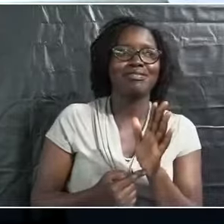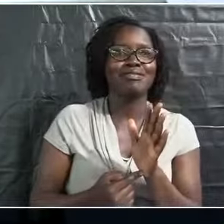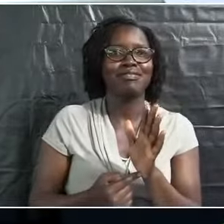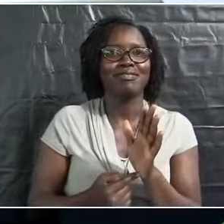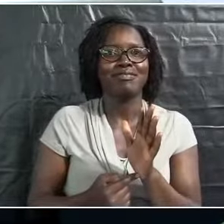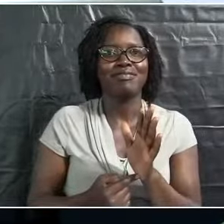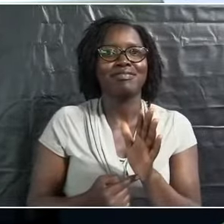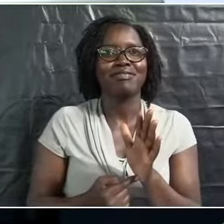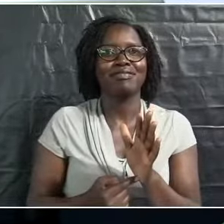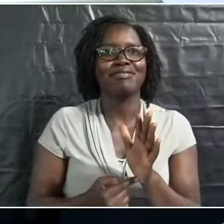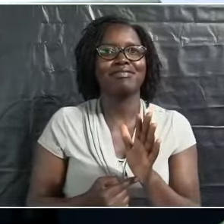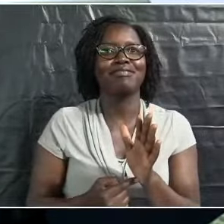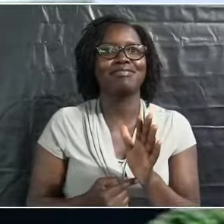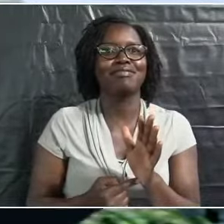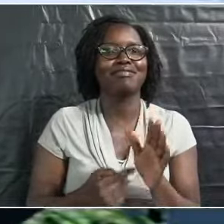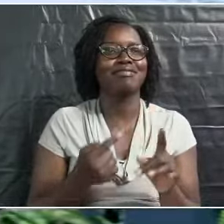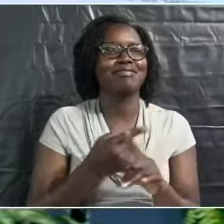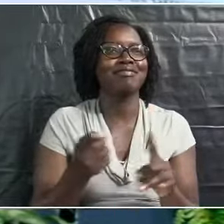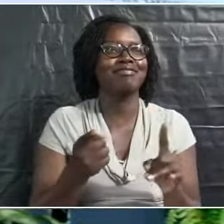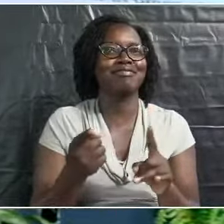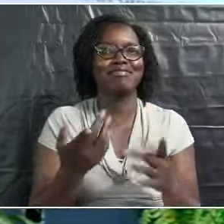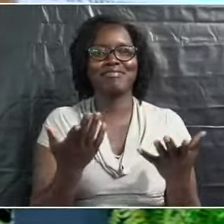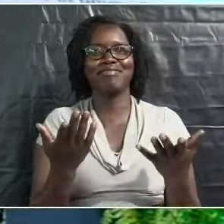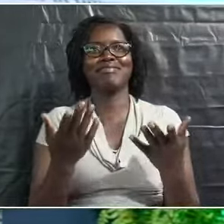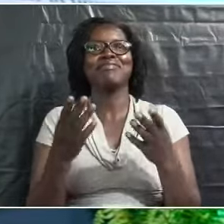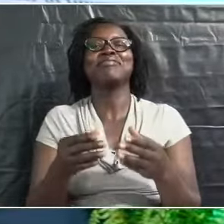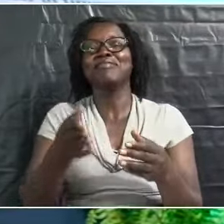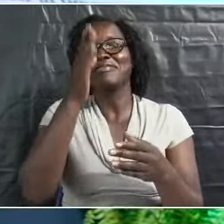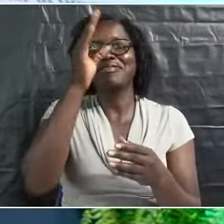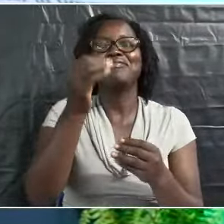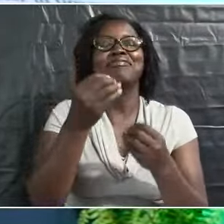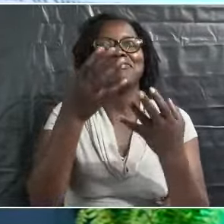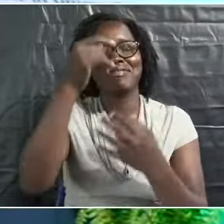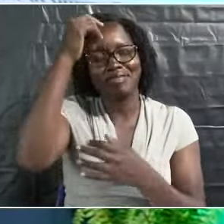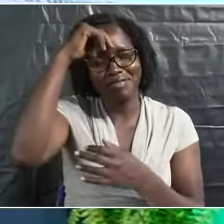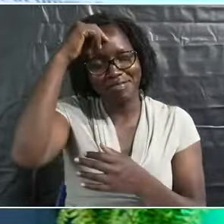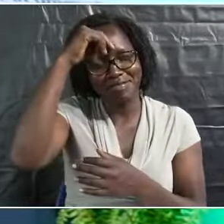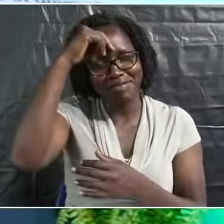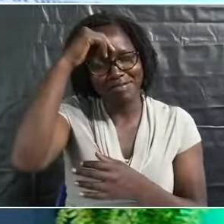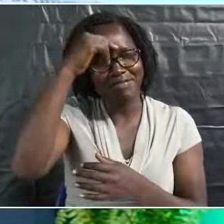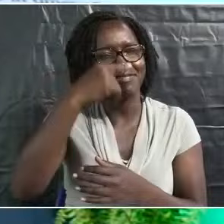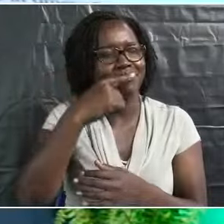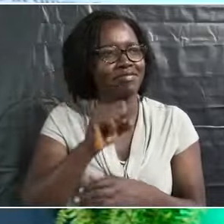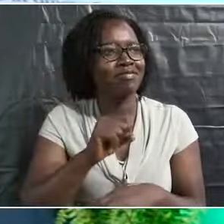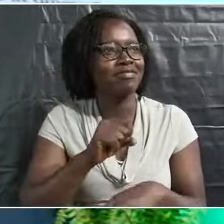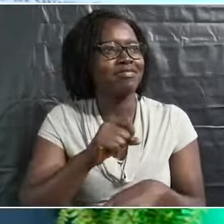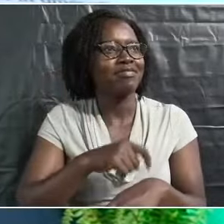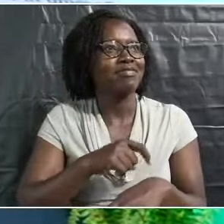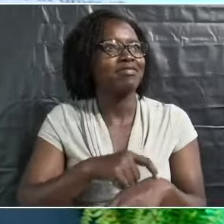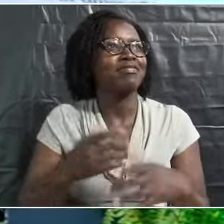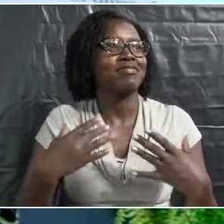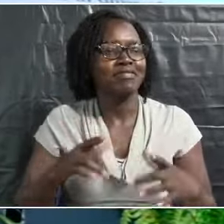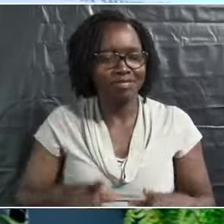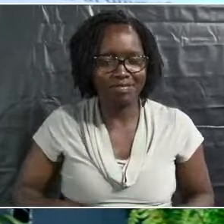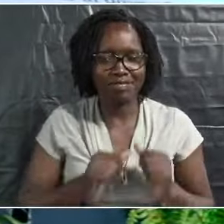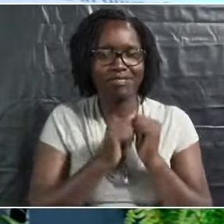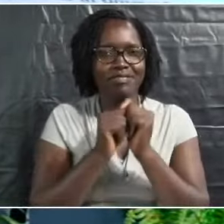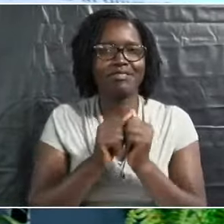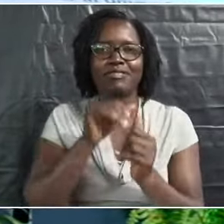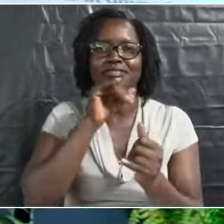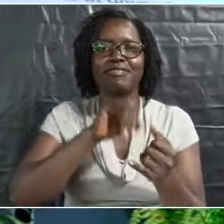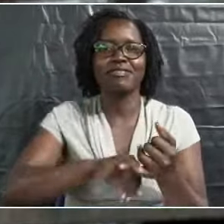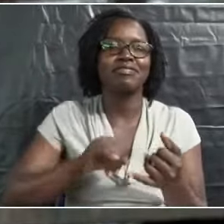idea about it. But God gave them wisdom. Listen, so when people live together,